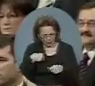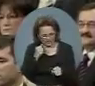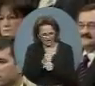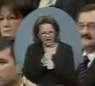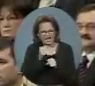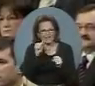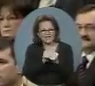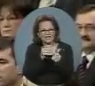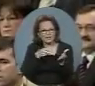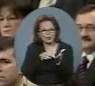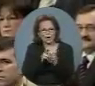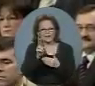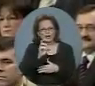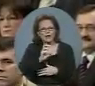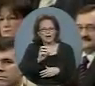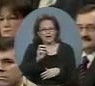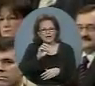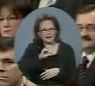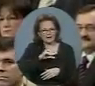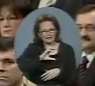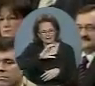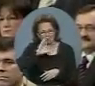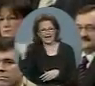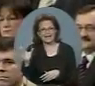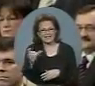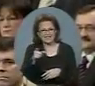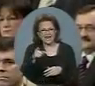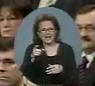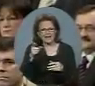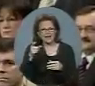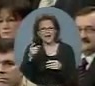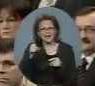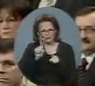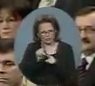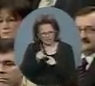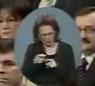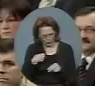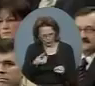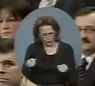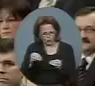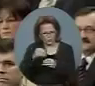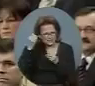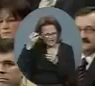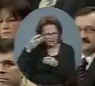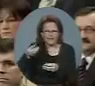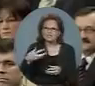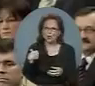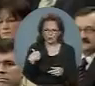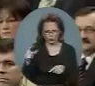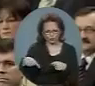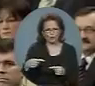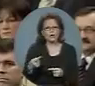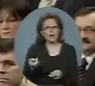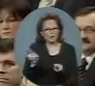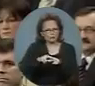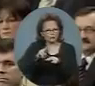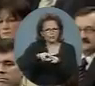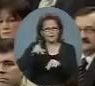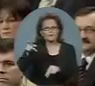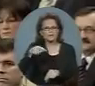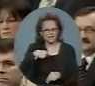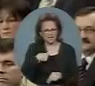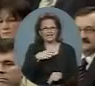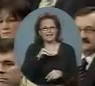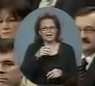additional information and willingness from the Afghan authorities to open any prison to any branch of the Canadian government through a formal agreement. We